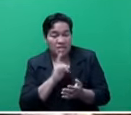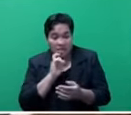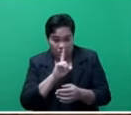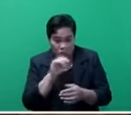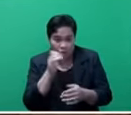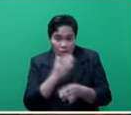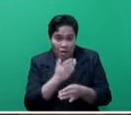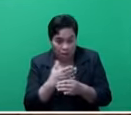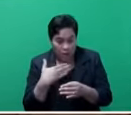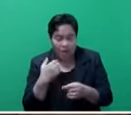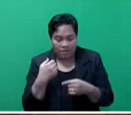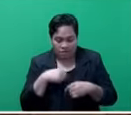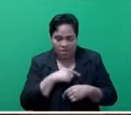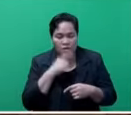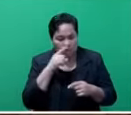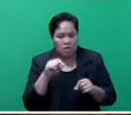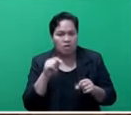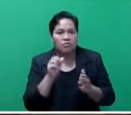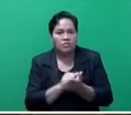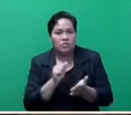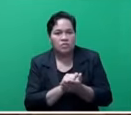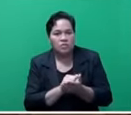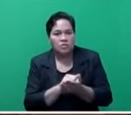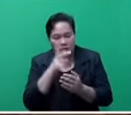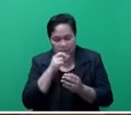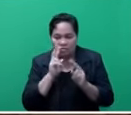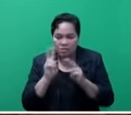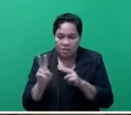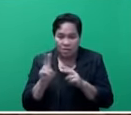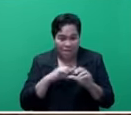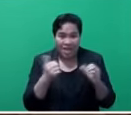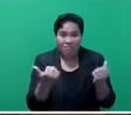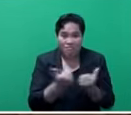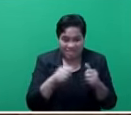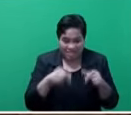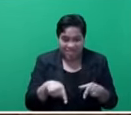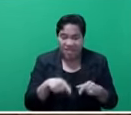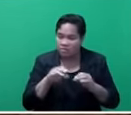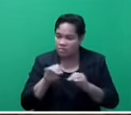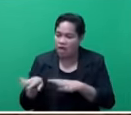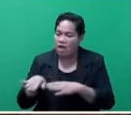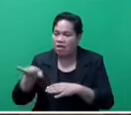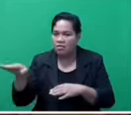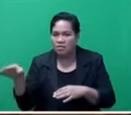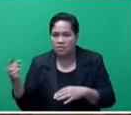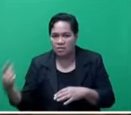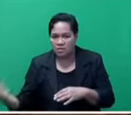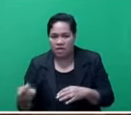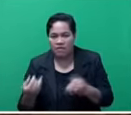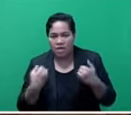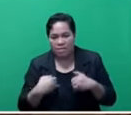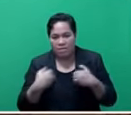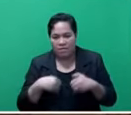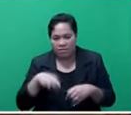members of parliament who make legislations and policies are able to see that the things we agree to in this house are actually implemented on the ground for the benefit of our